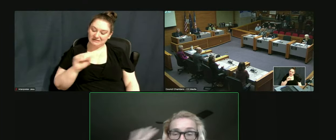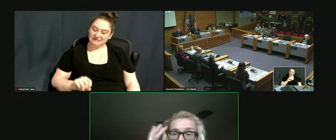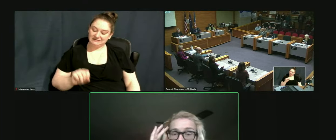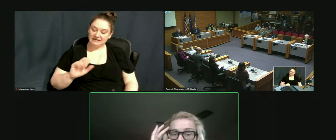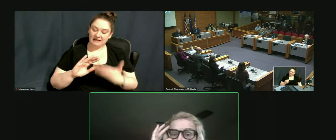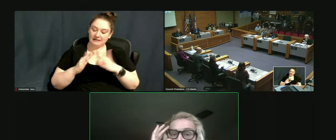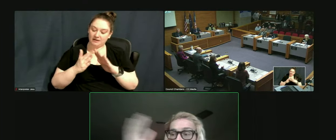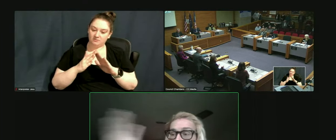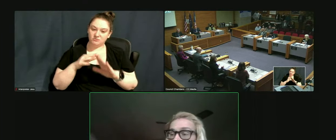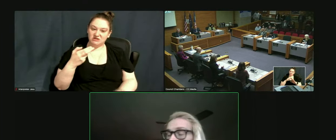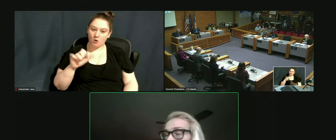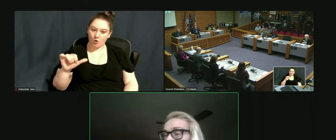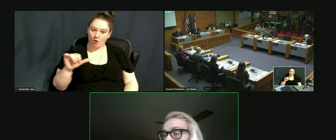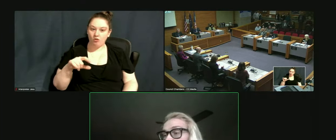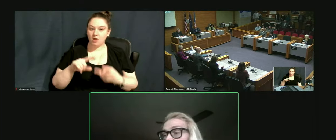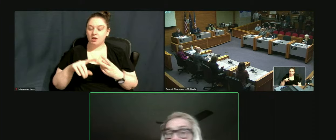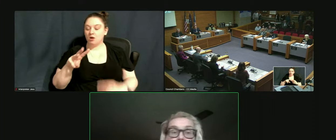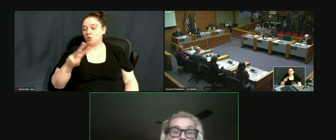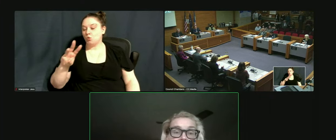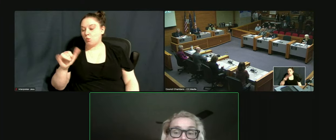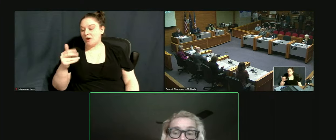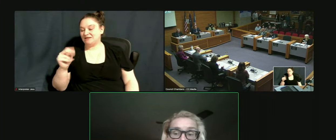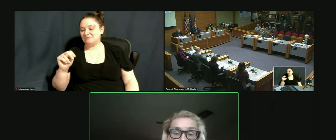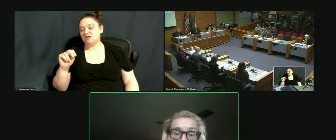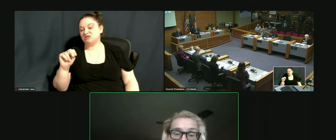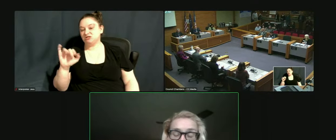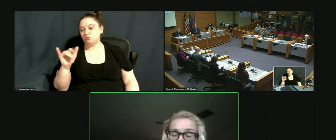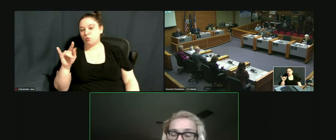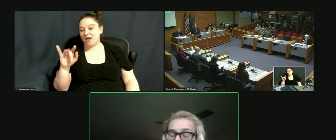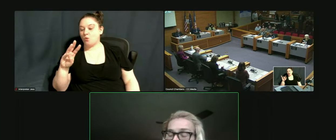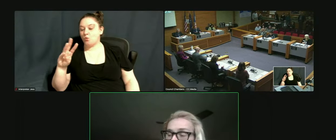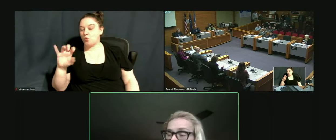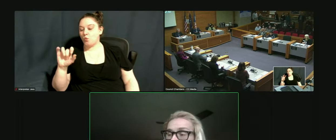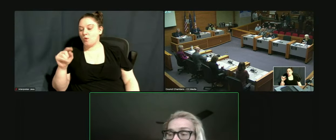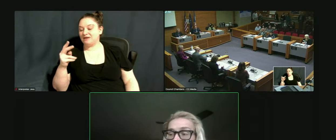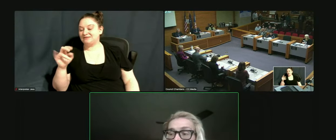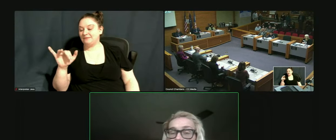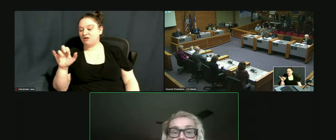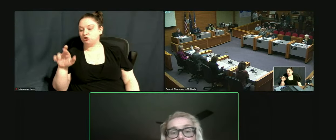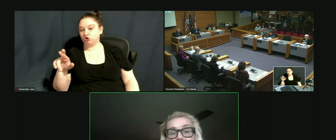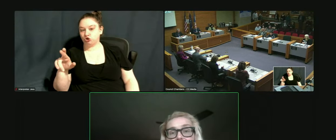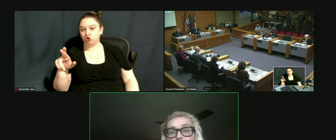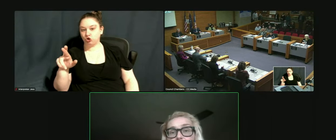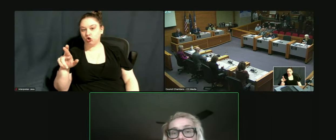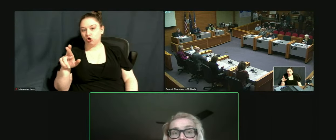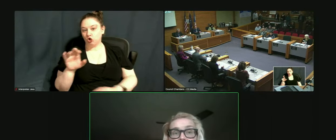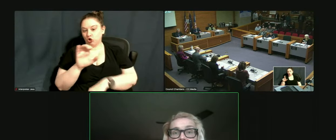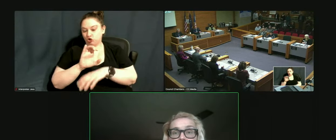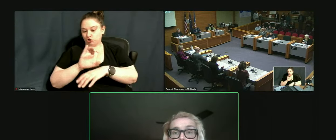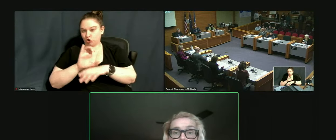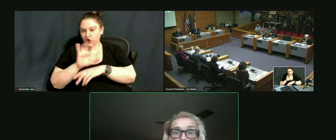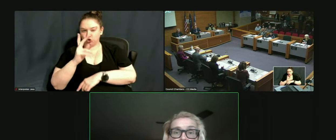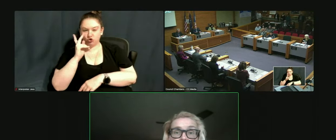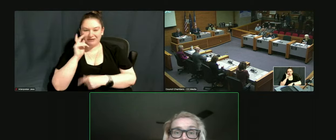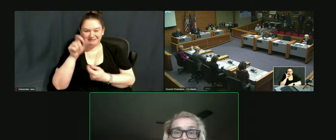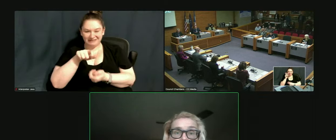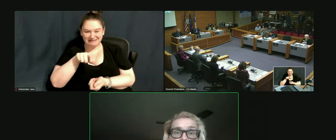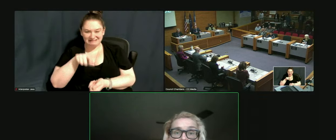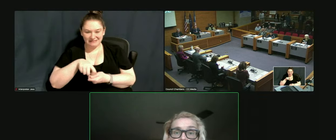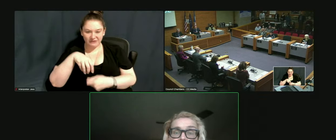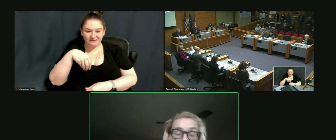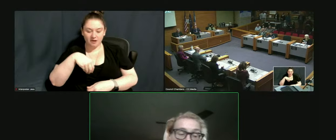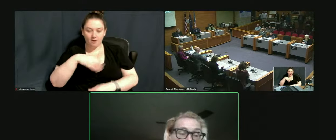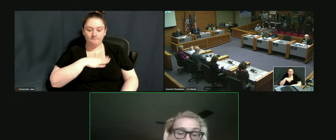Church in South Salem. Details are on my Facebook page. And I'm really hoping that members of